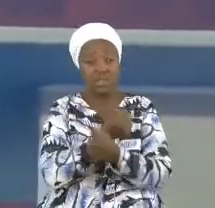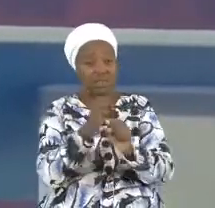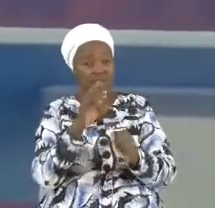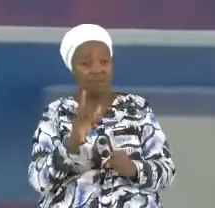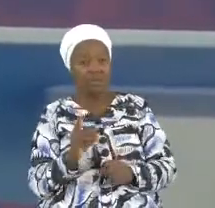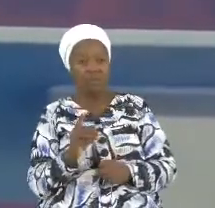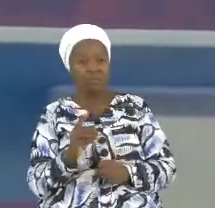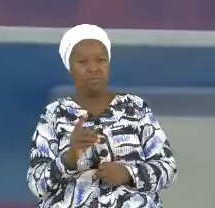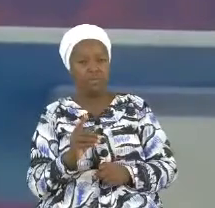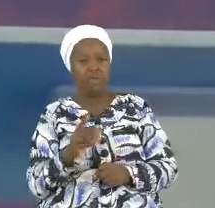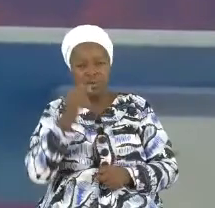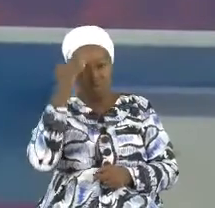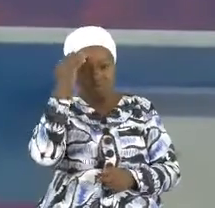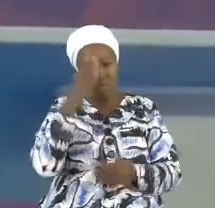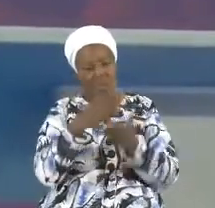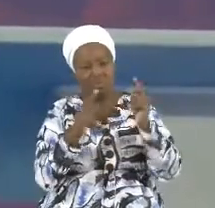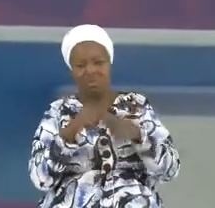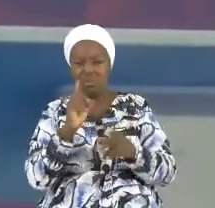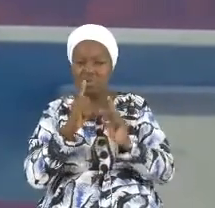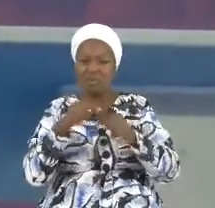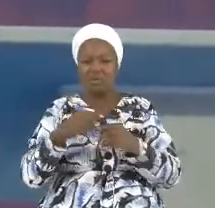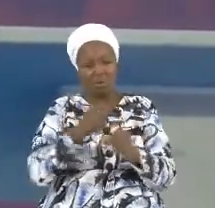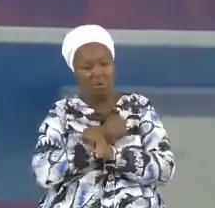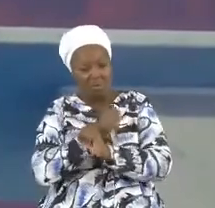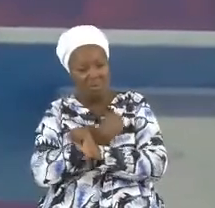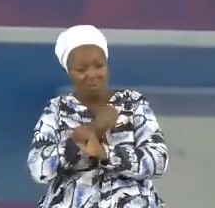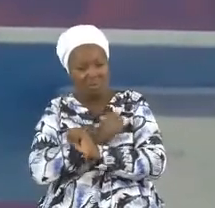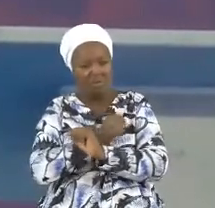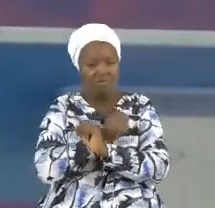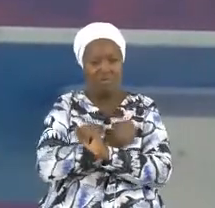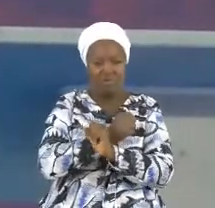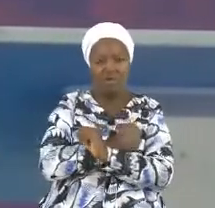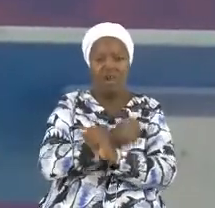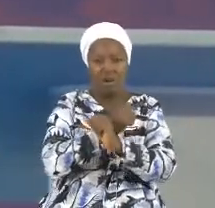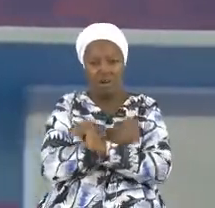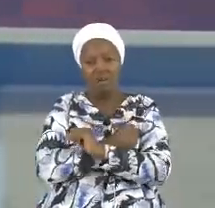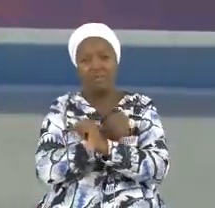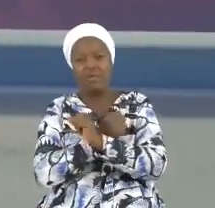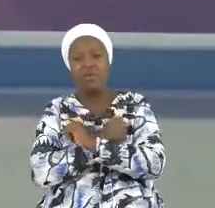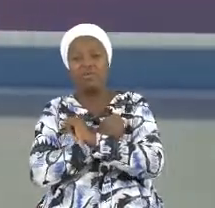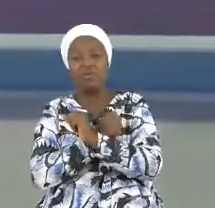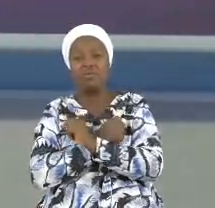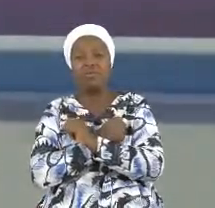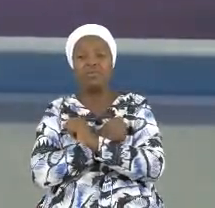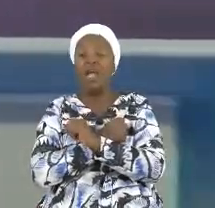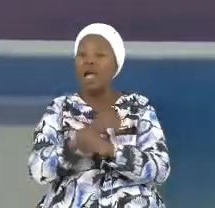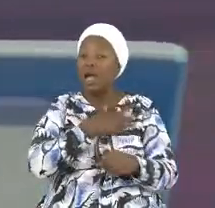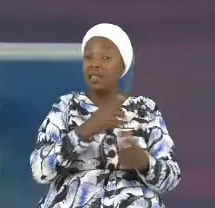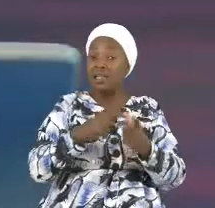about love, love, love, love, love, love. And they talk about